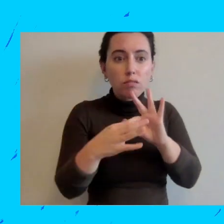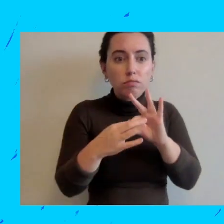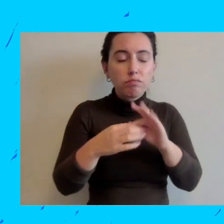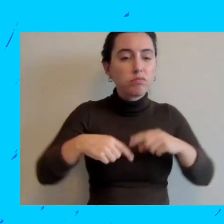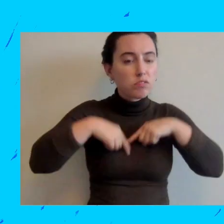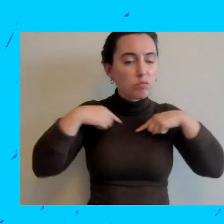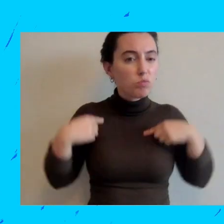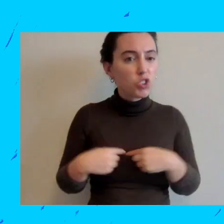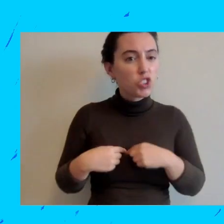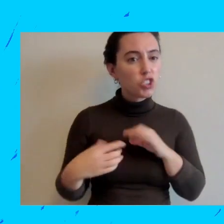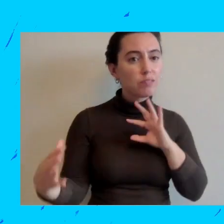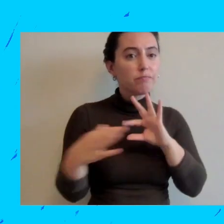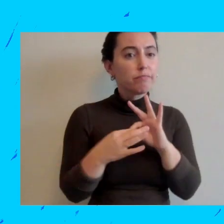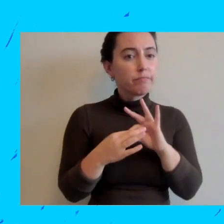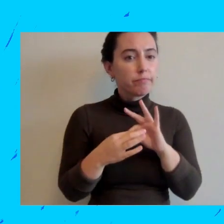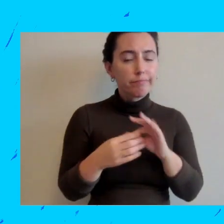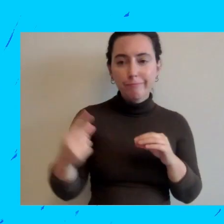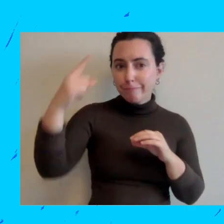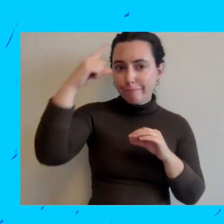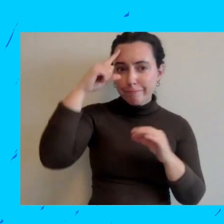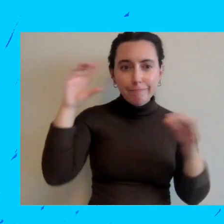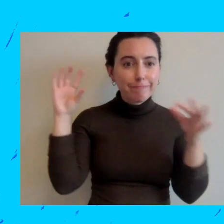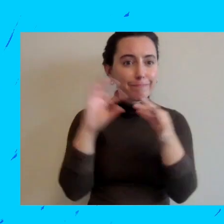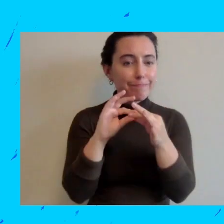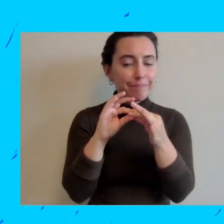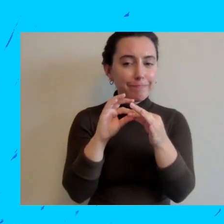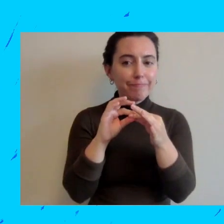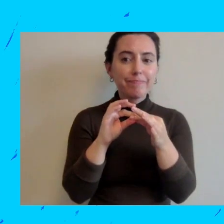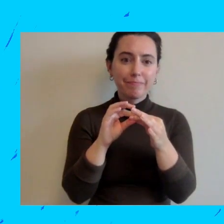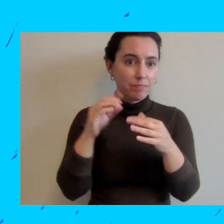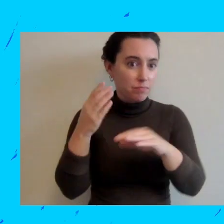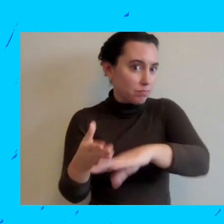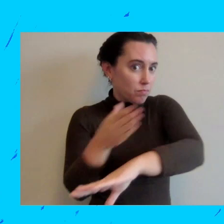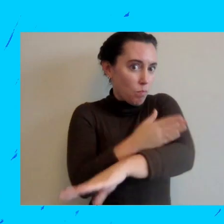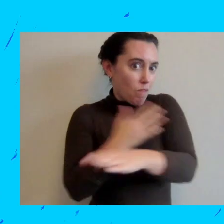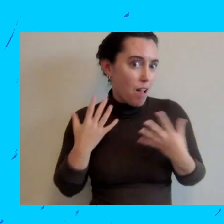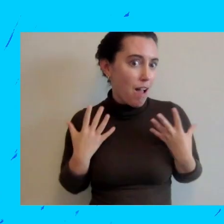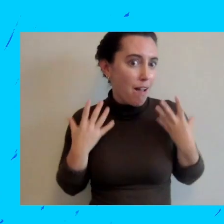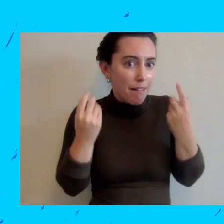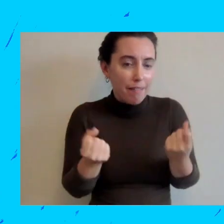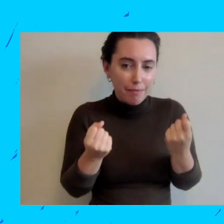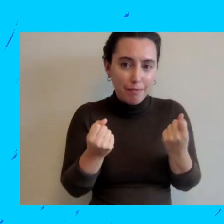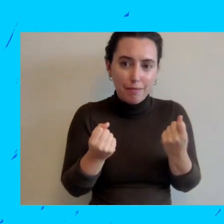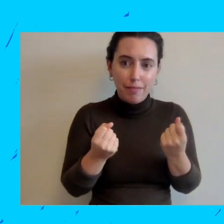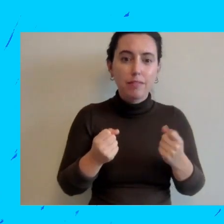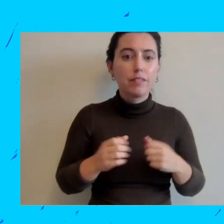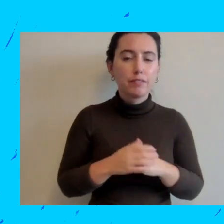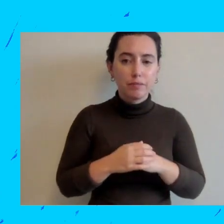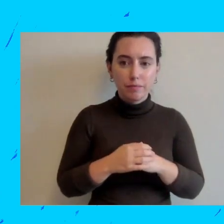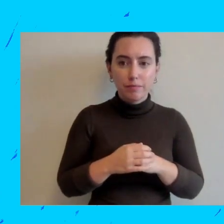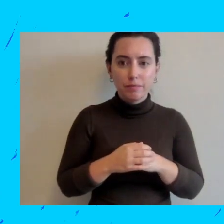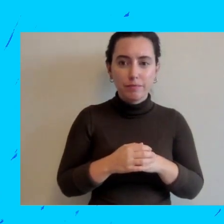was linked to better health outcomes. We're calling to strengthen community and connectedness for youth worldwide.